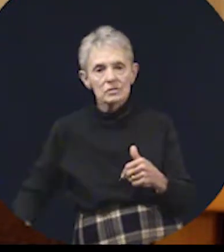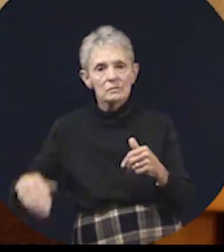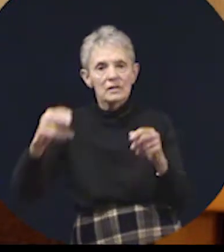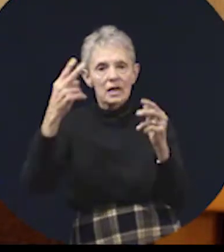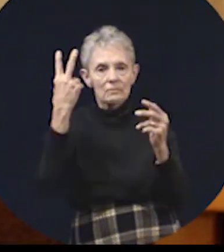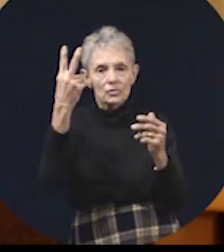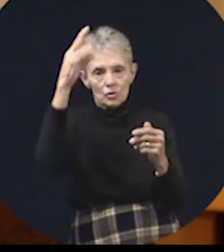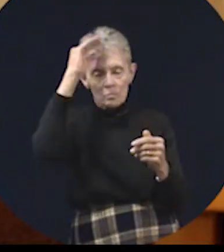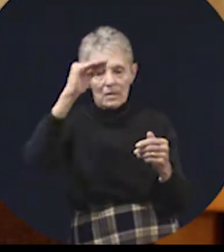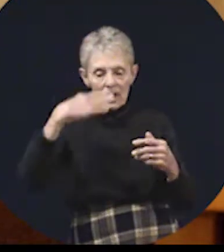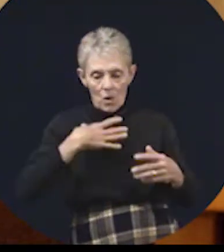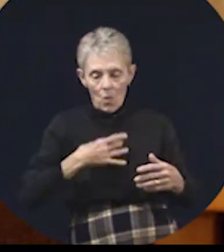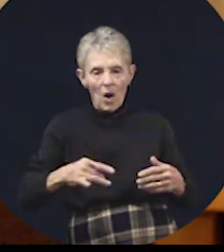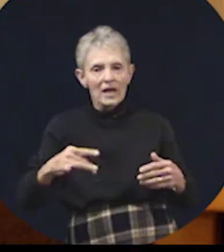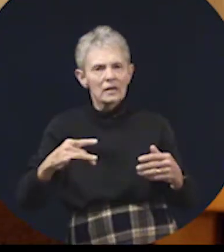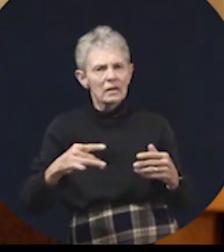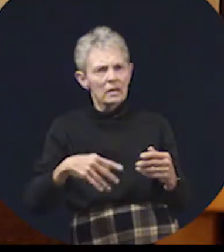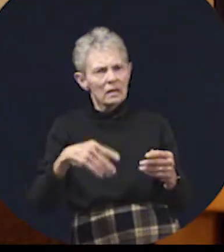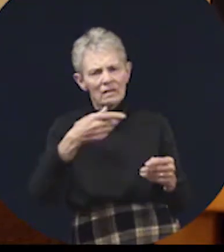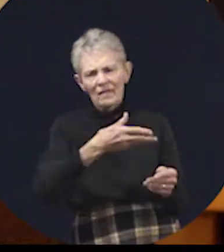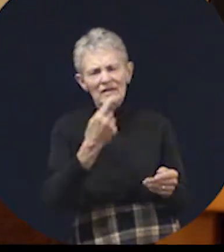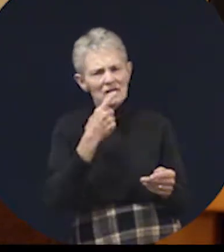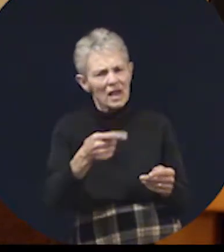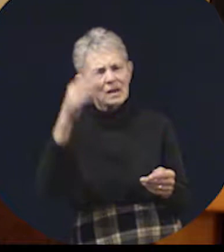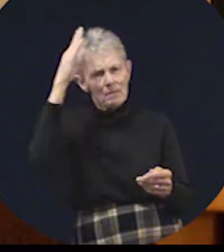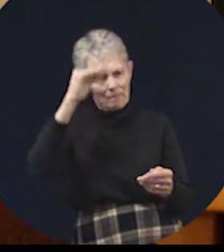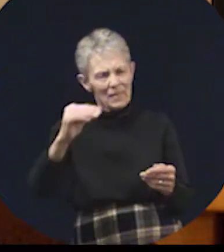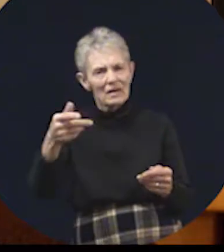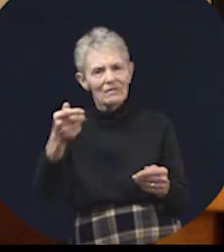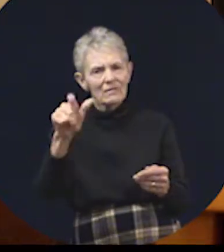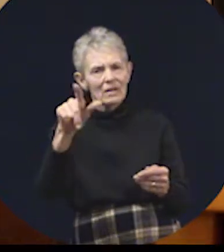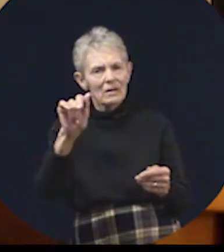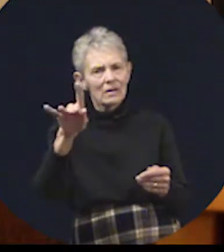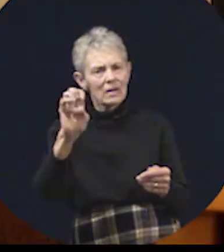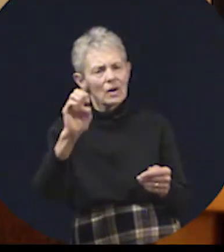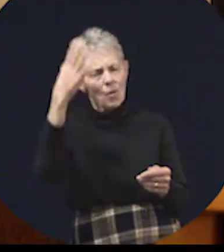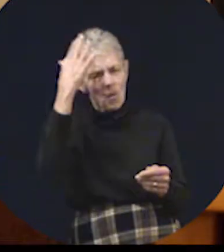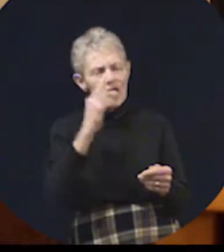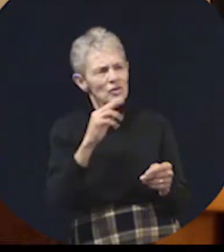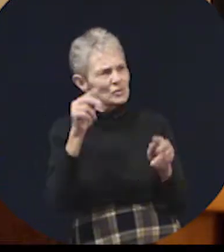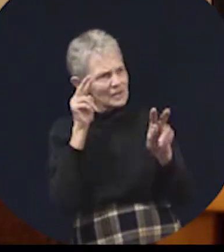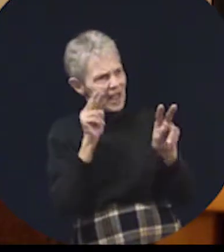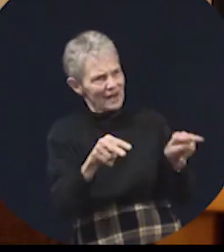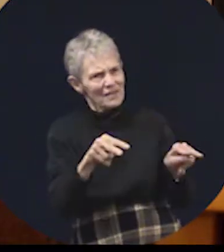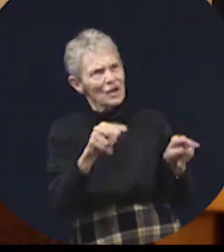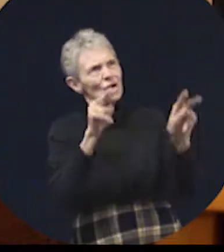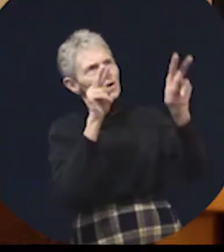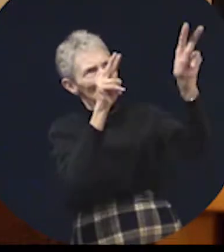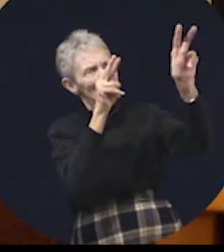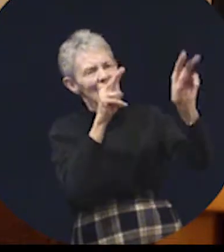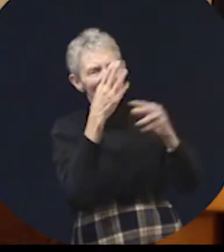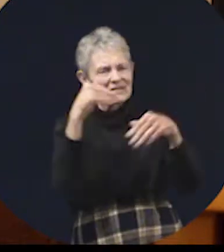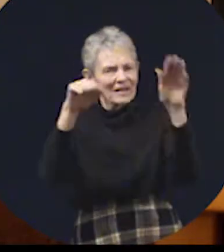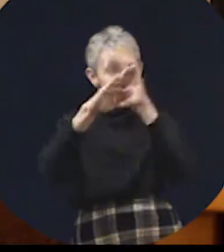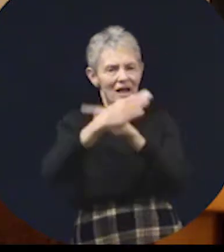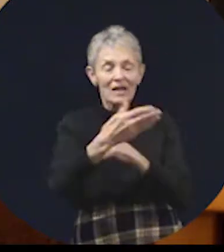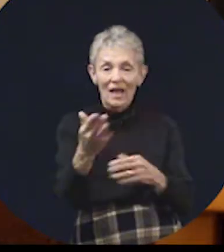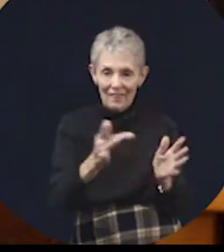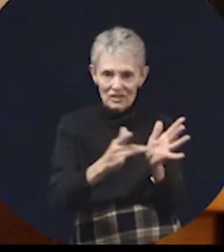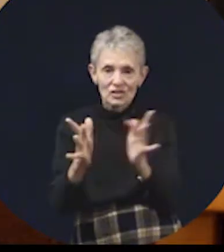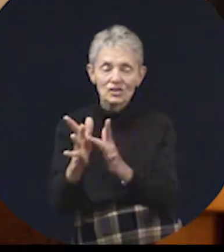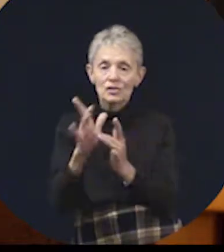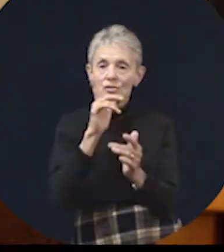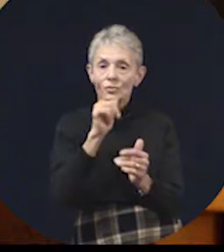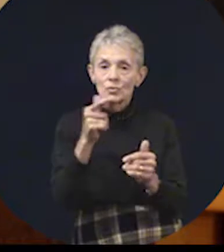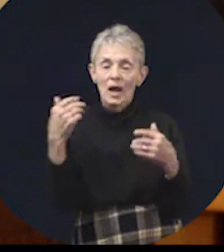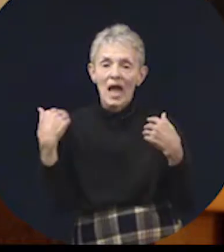them. They said, Men of Galilee, why are you standing there looking at the sky? This Jesus who had been taken up